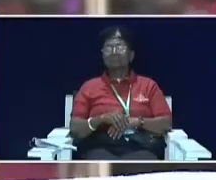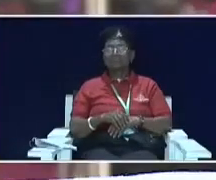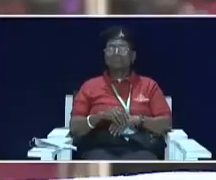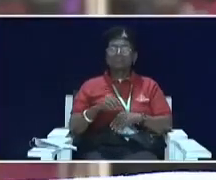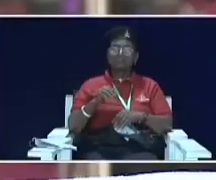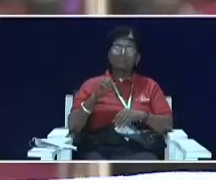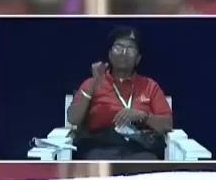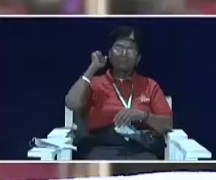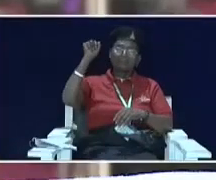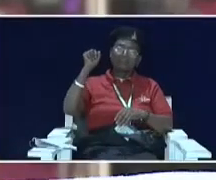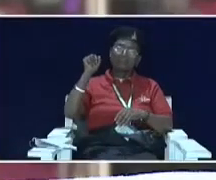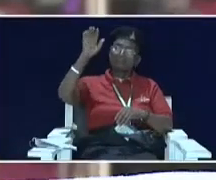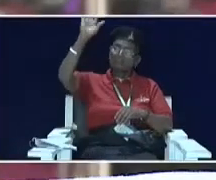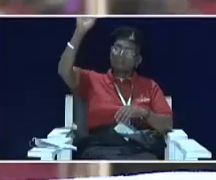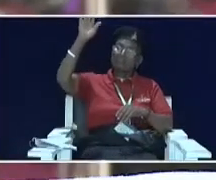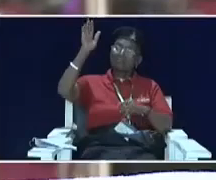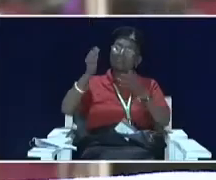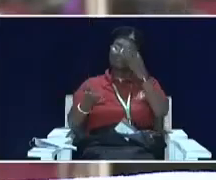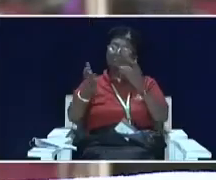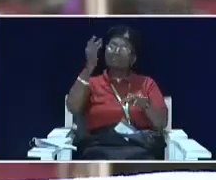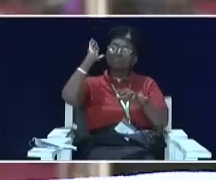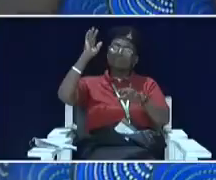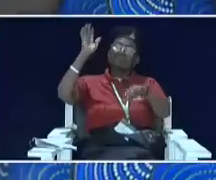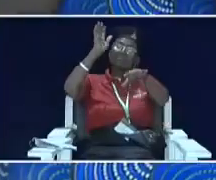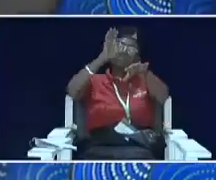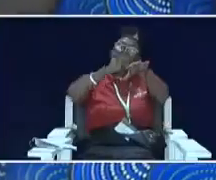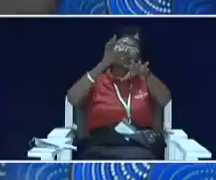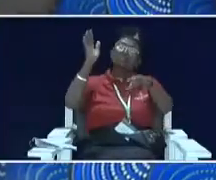His fire will touch your flesh,